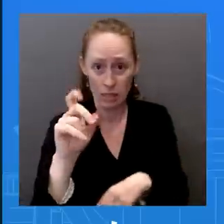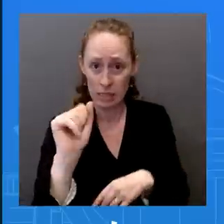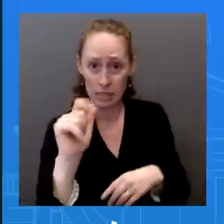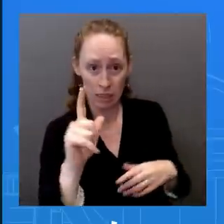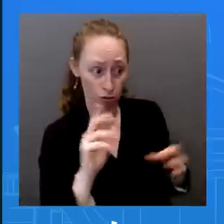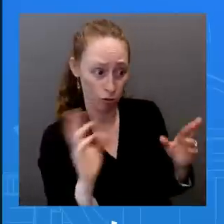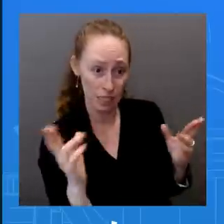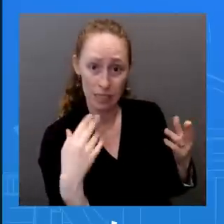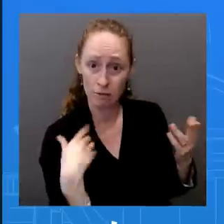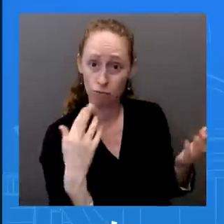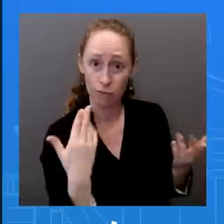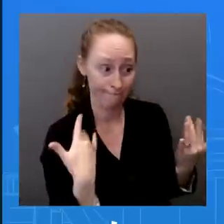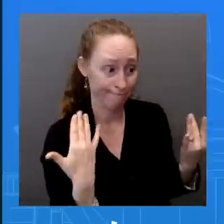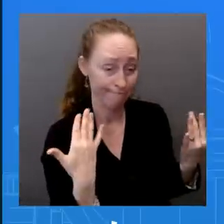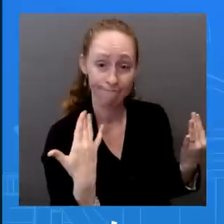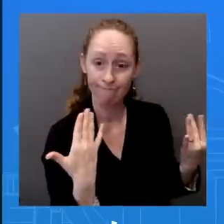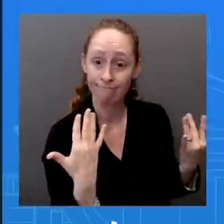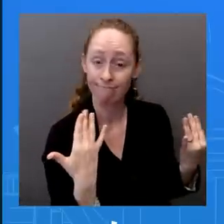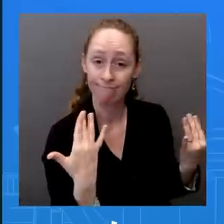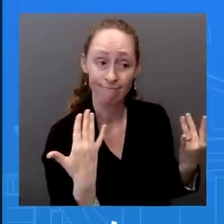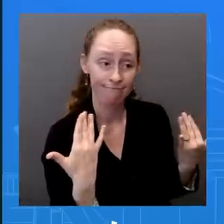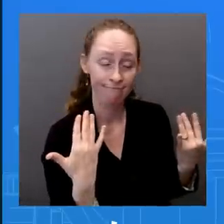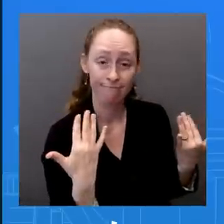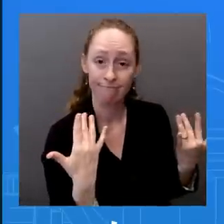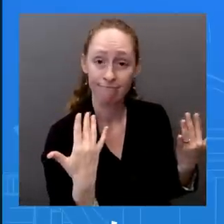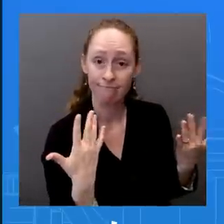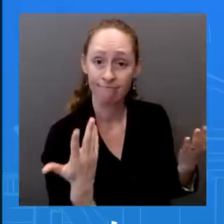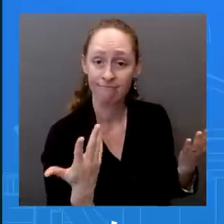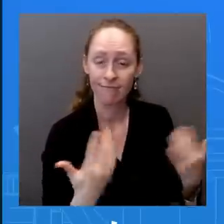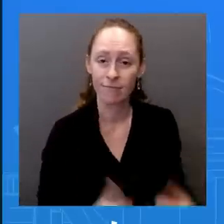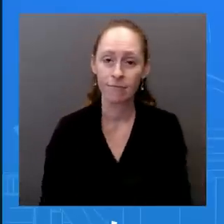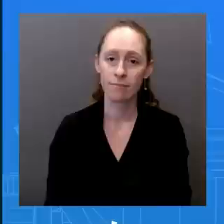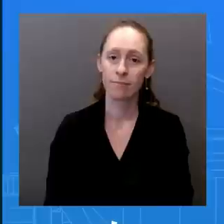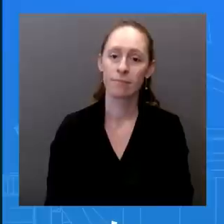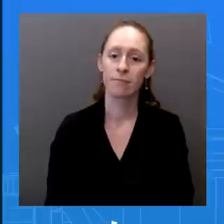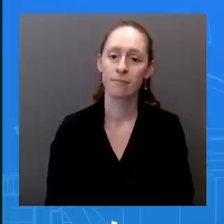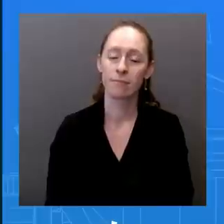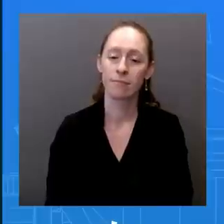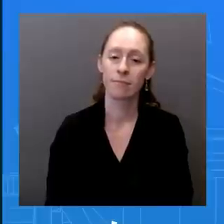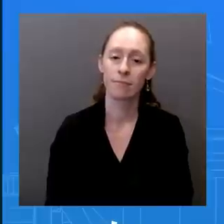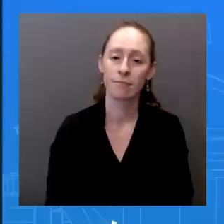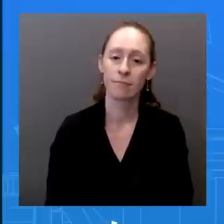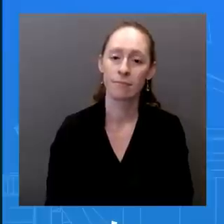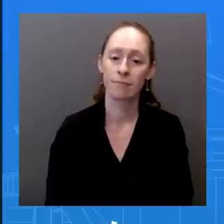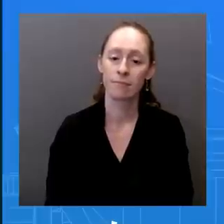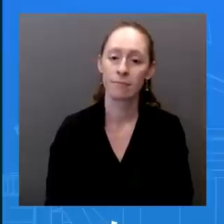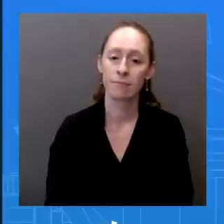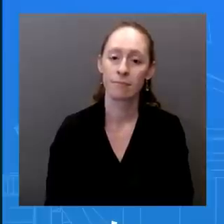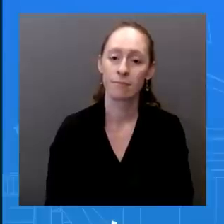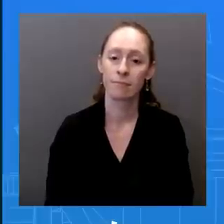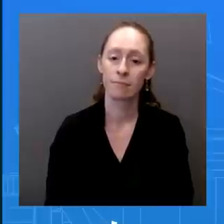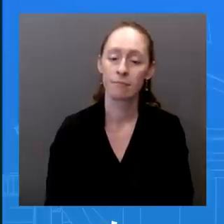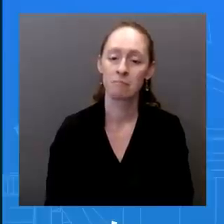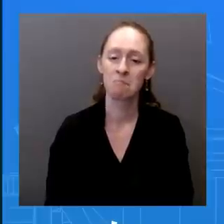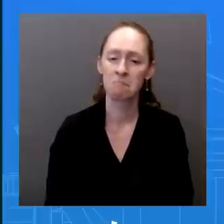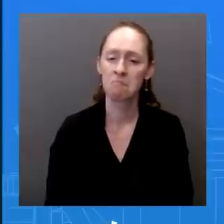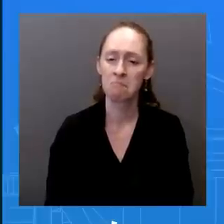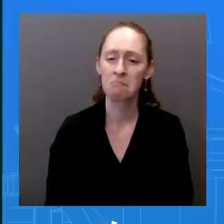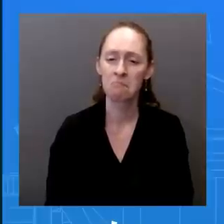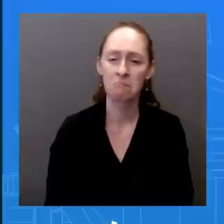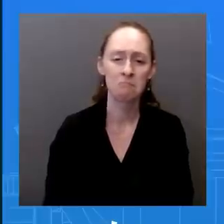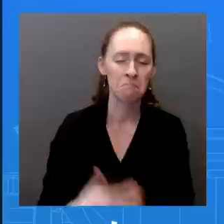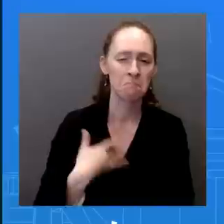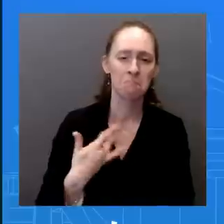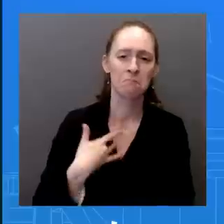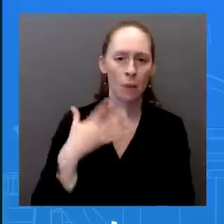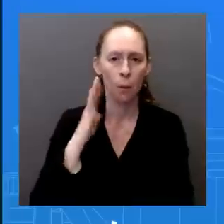do believe that there will be multiple opportunities for us to consult with the other members of the P5 plus one, especially the Europeans, while we're in New York. And